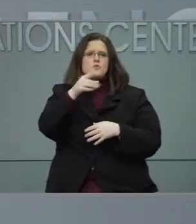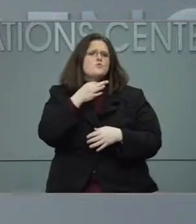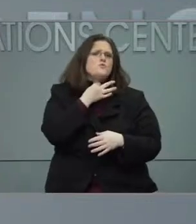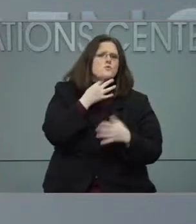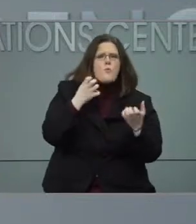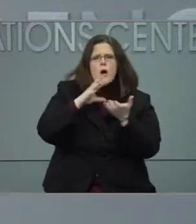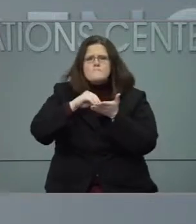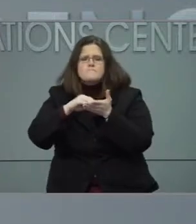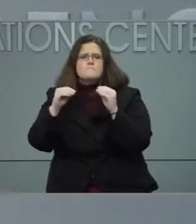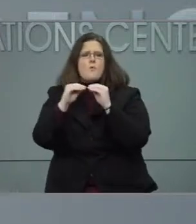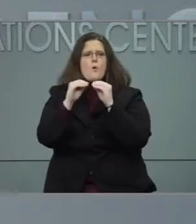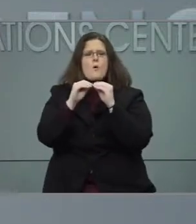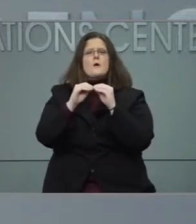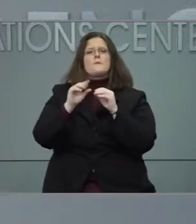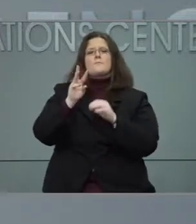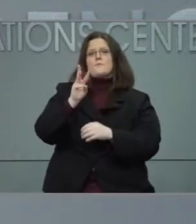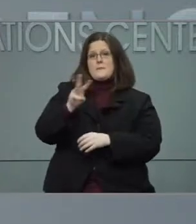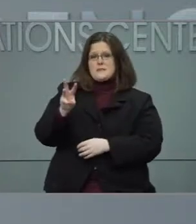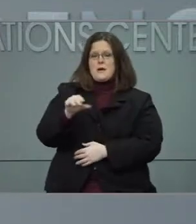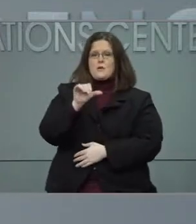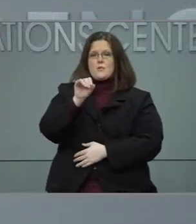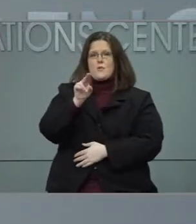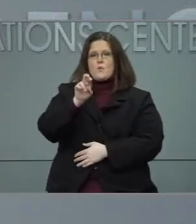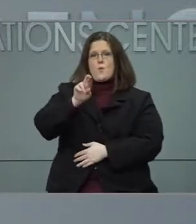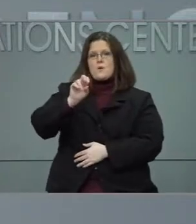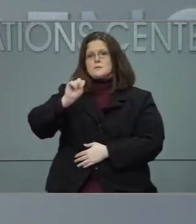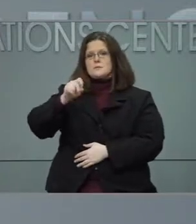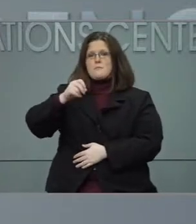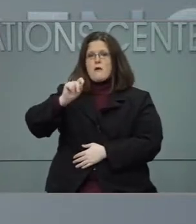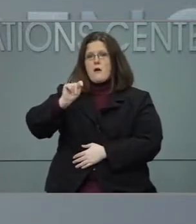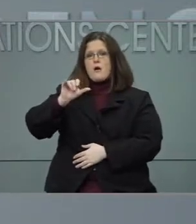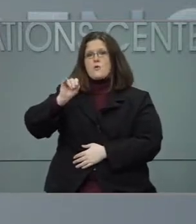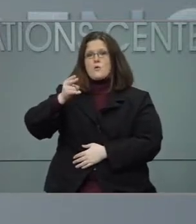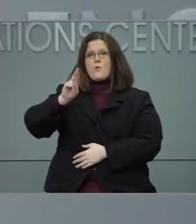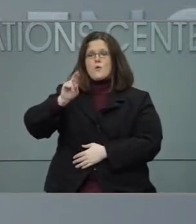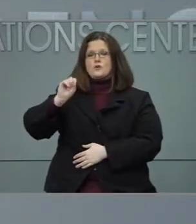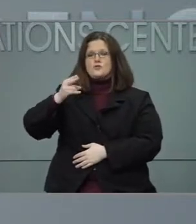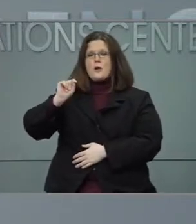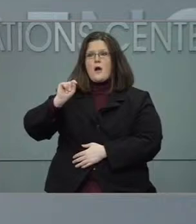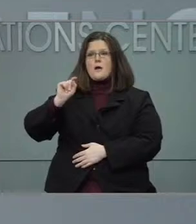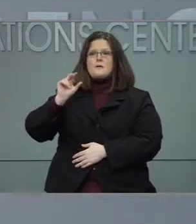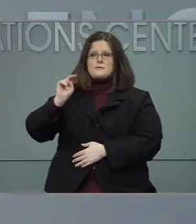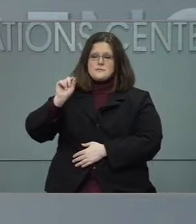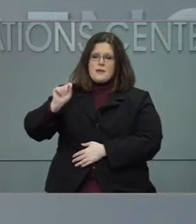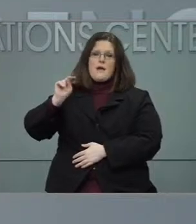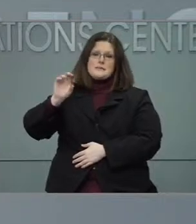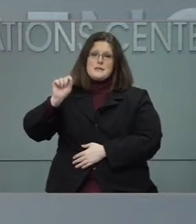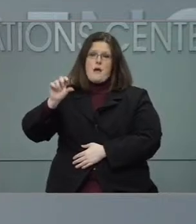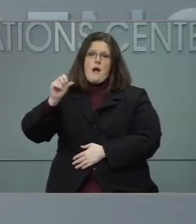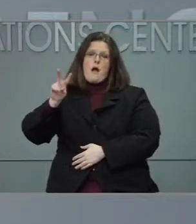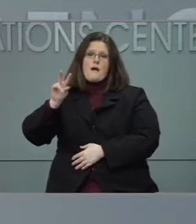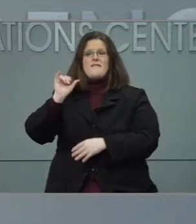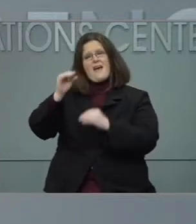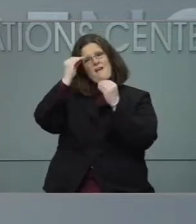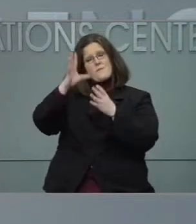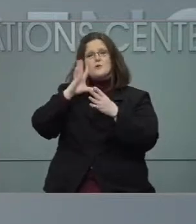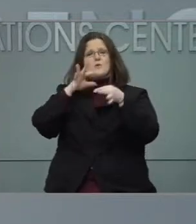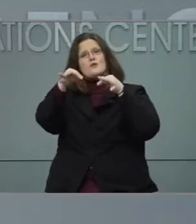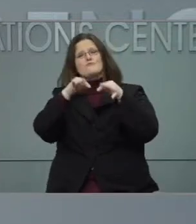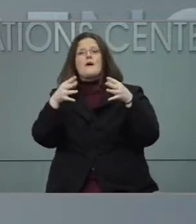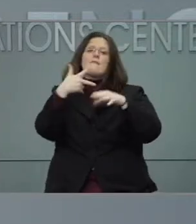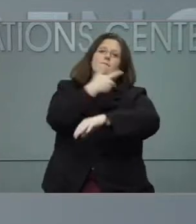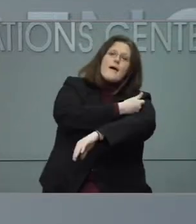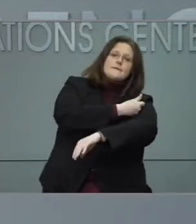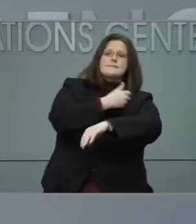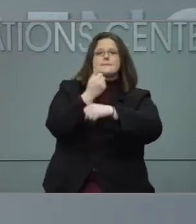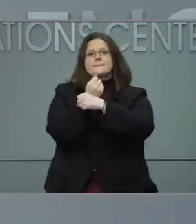yourspot.yourshot.nc.gov to learn about the benefits of the vaccine, potential temporary reactions you might experience, and answering your common questions. We